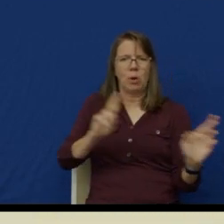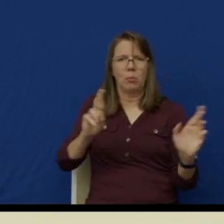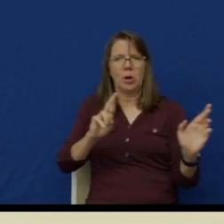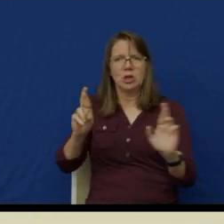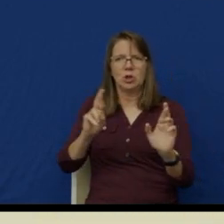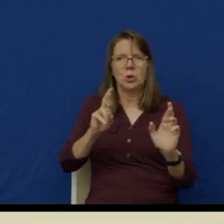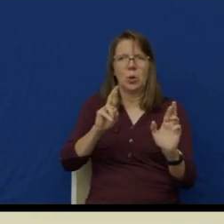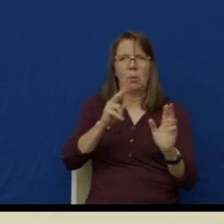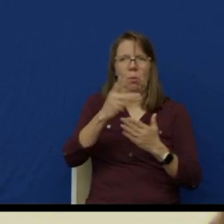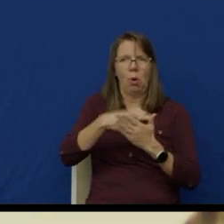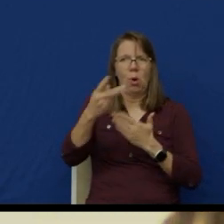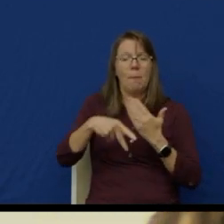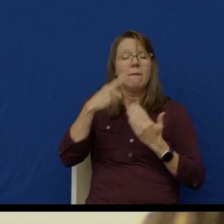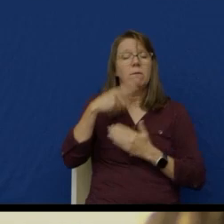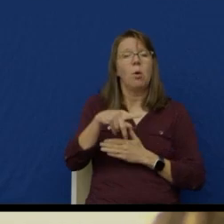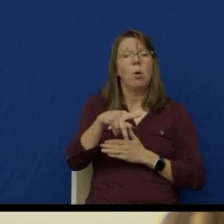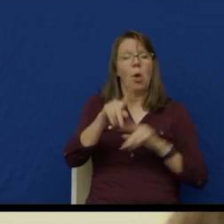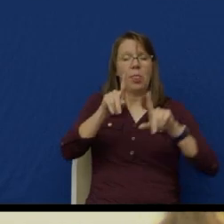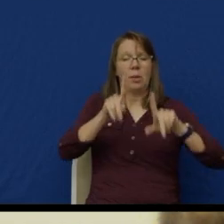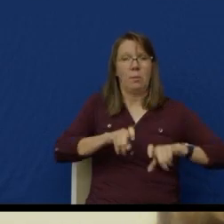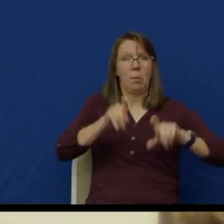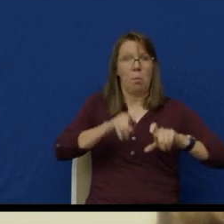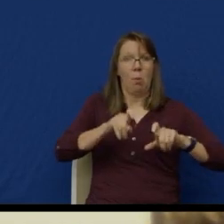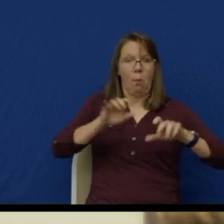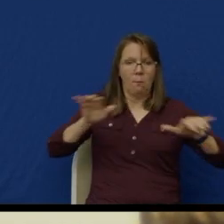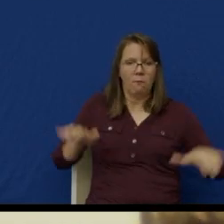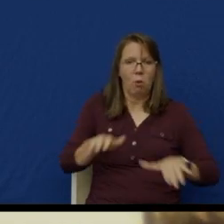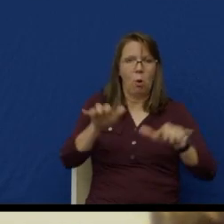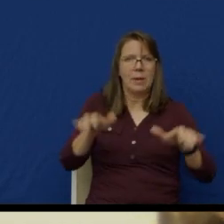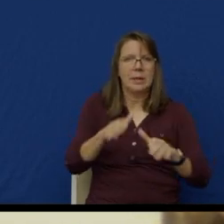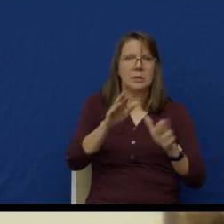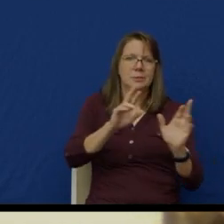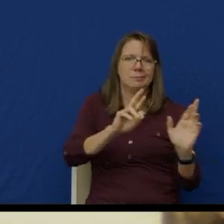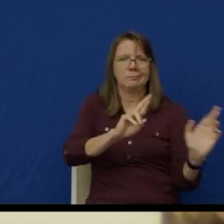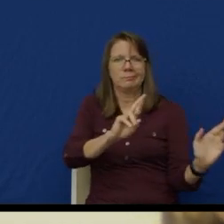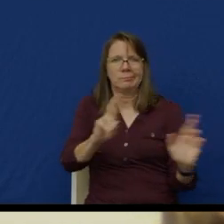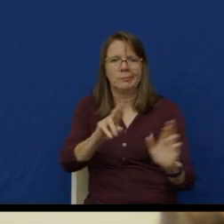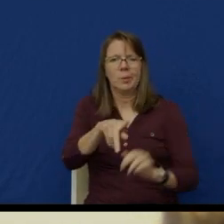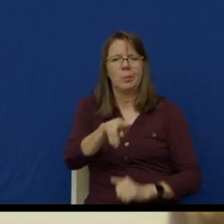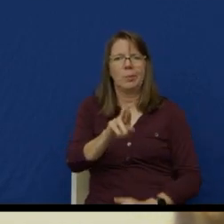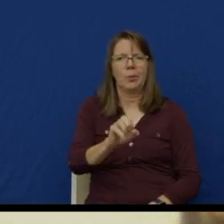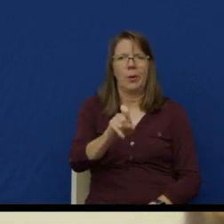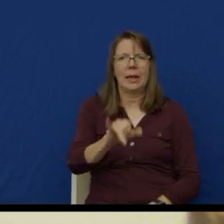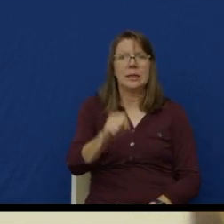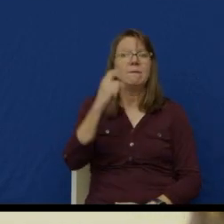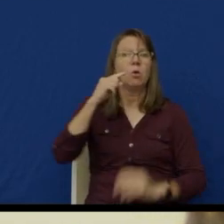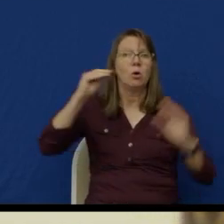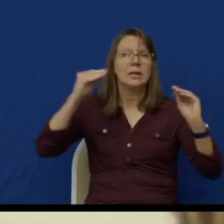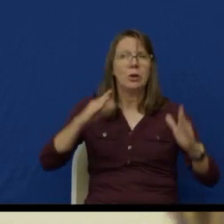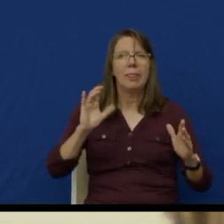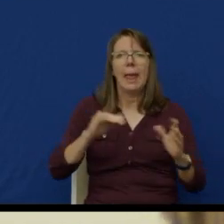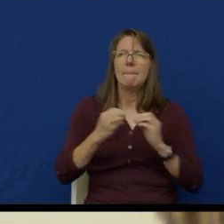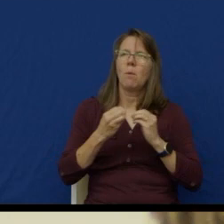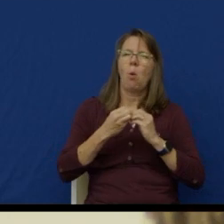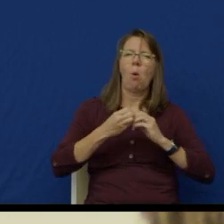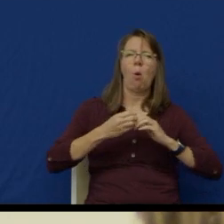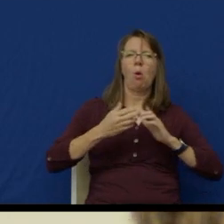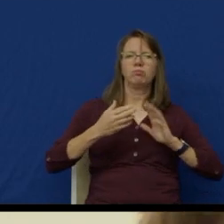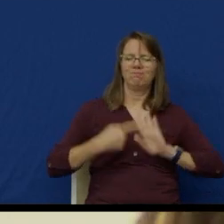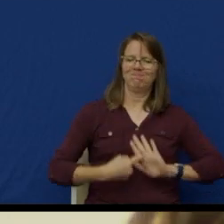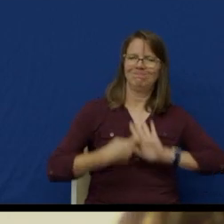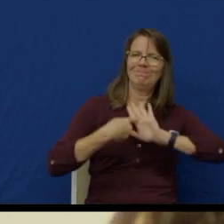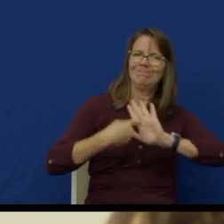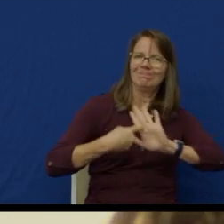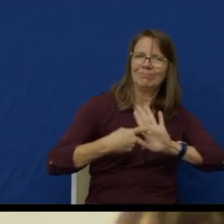on the praxis performance assessment for teachers, which is more of a demonstrative assessment